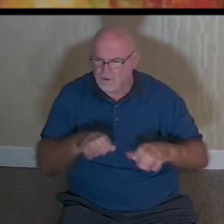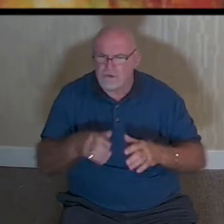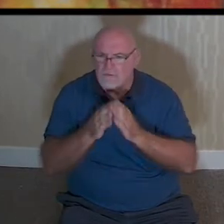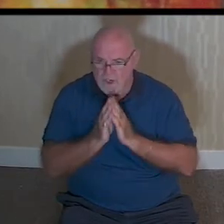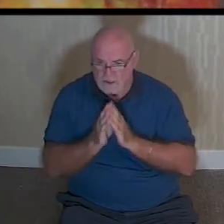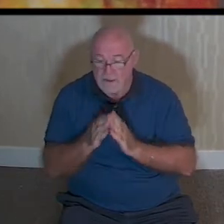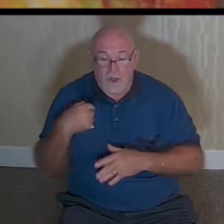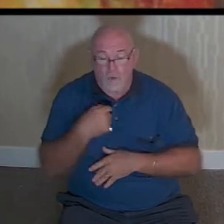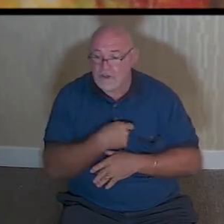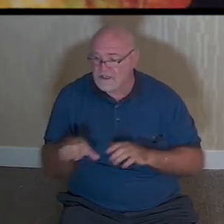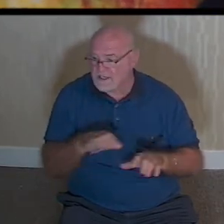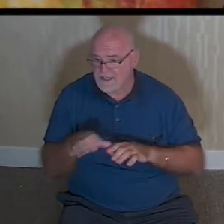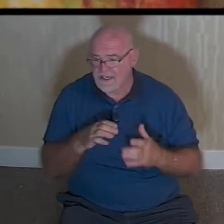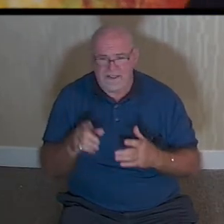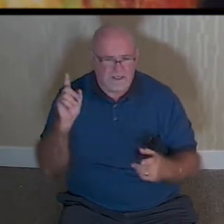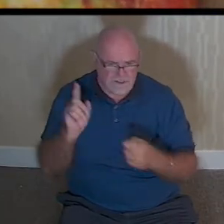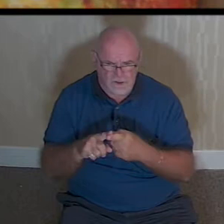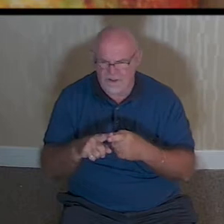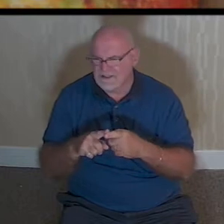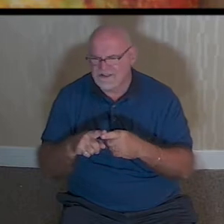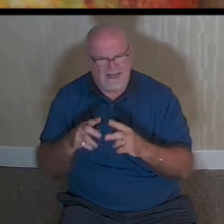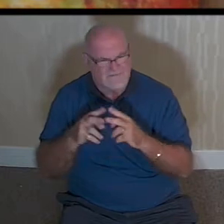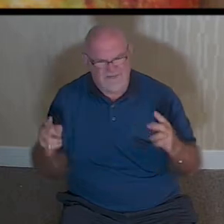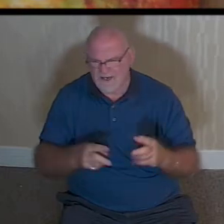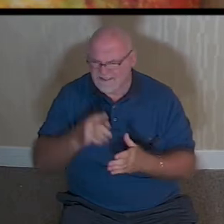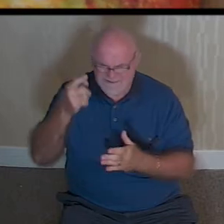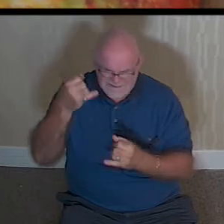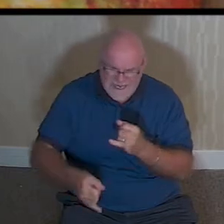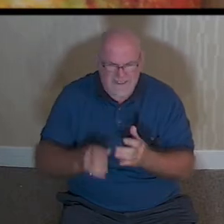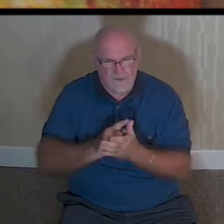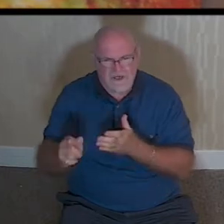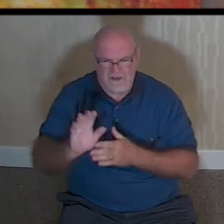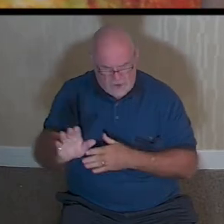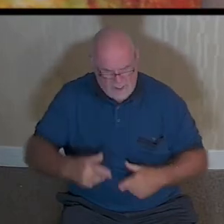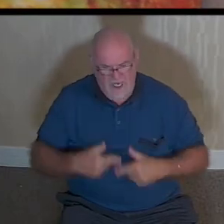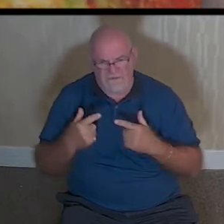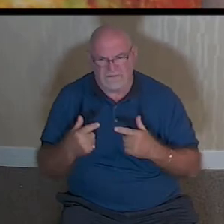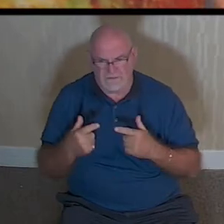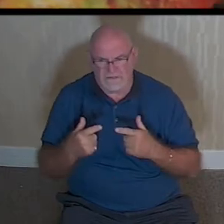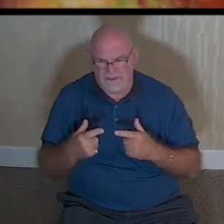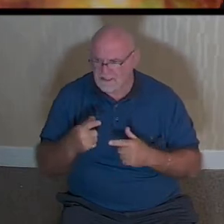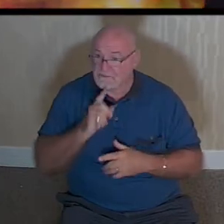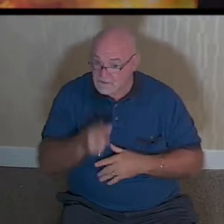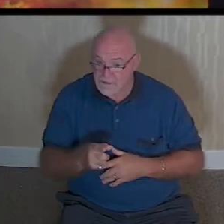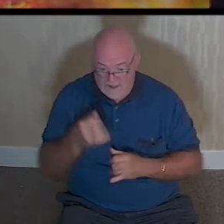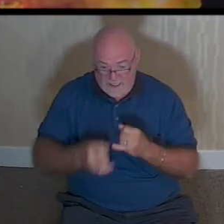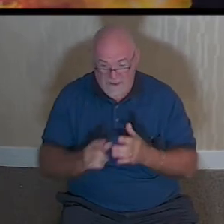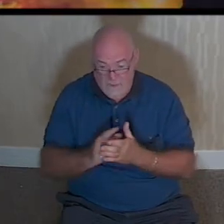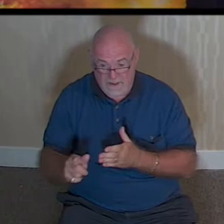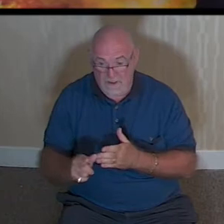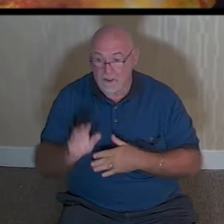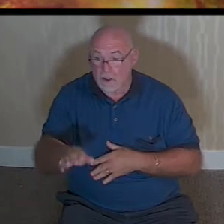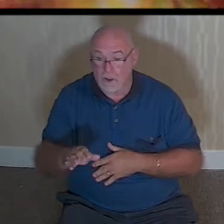we did that up until the very final week of her life. In fact, the last week of her life, her